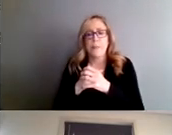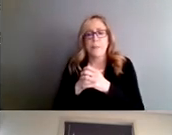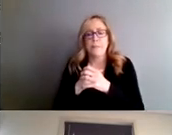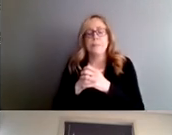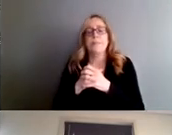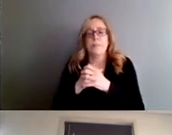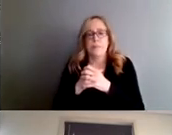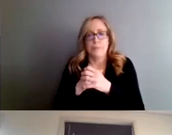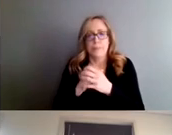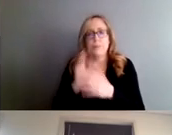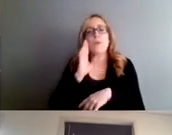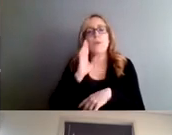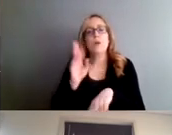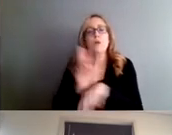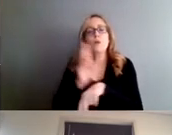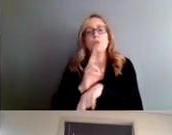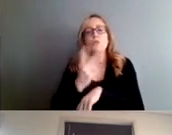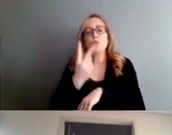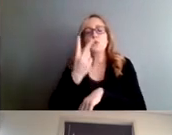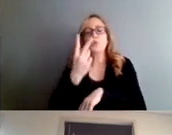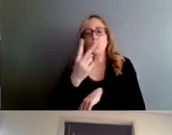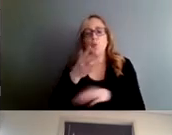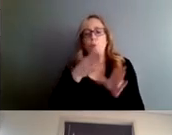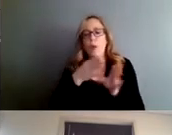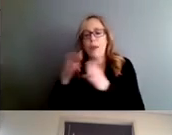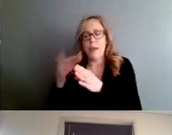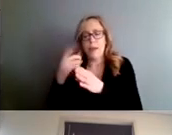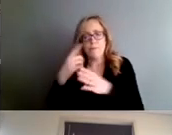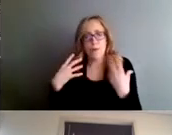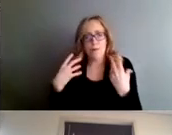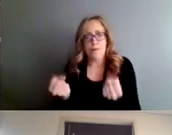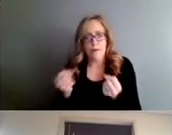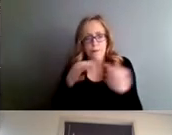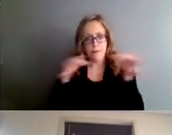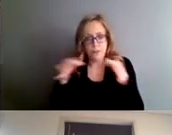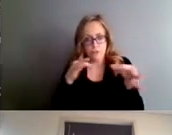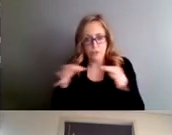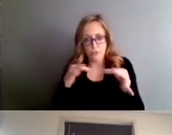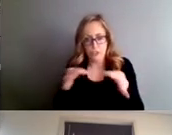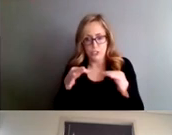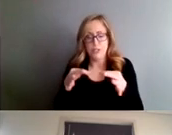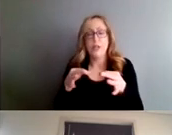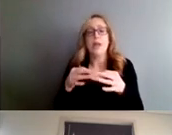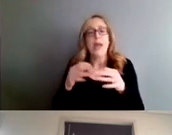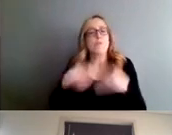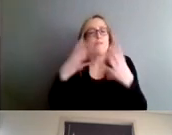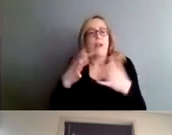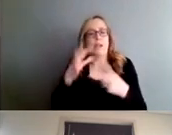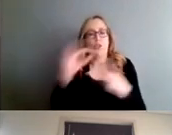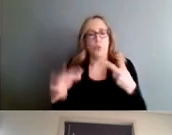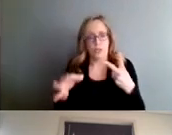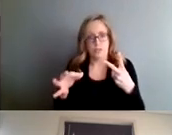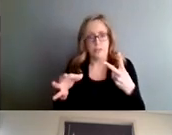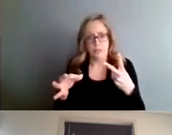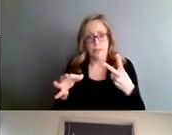be utilizing two-way instruction for health information, providing choice again for instructional models. So